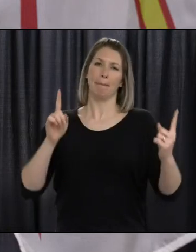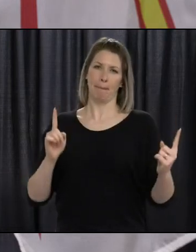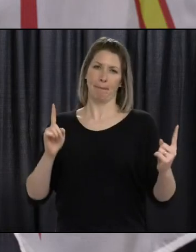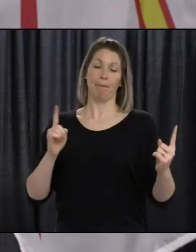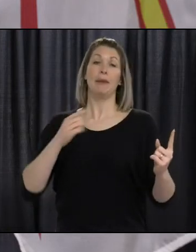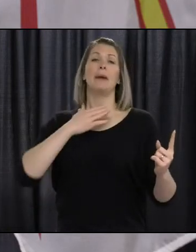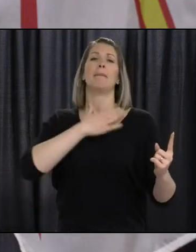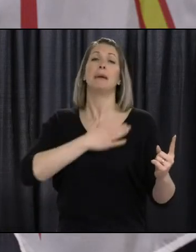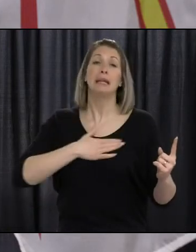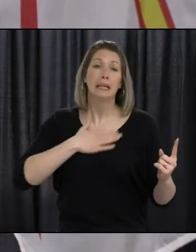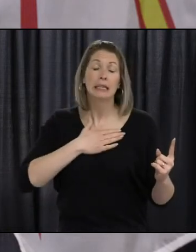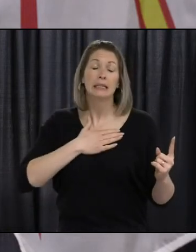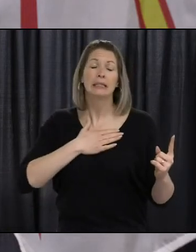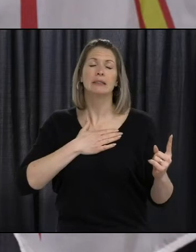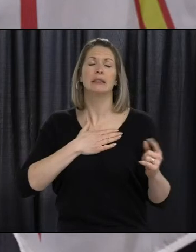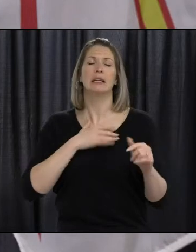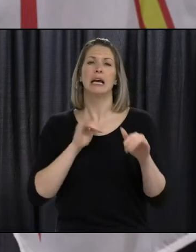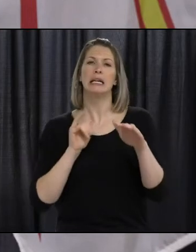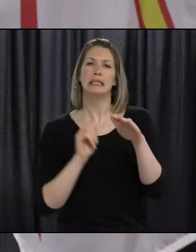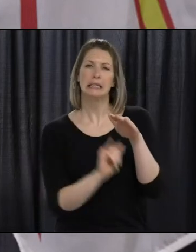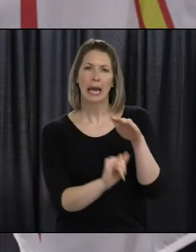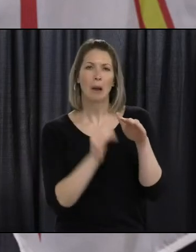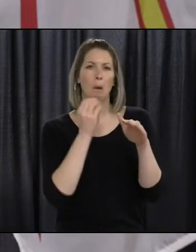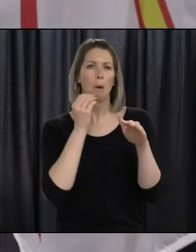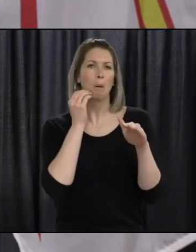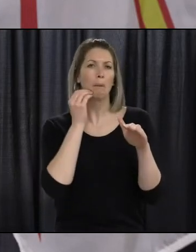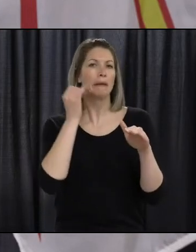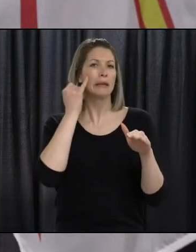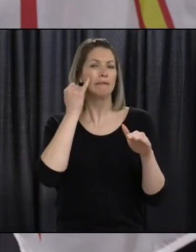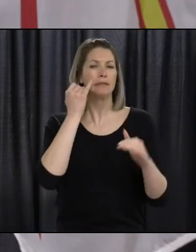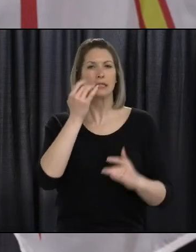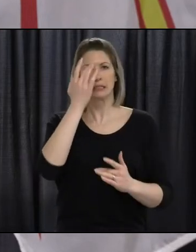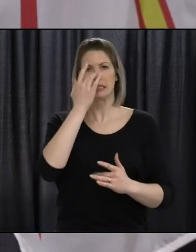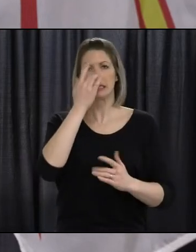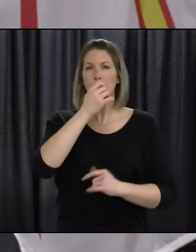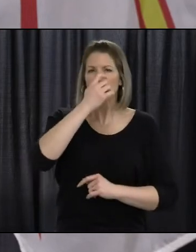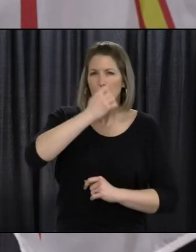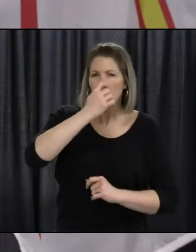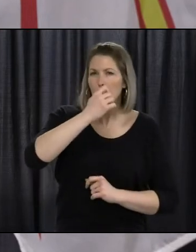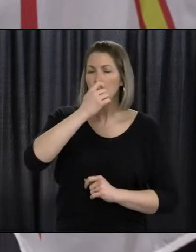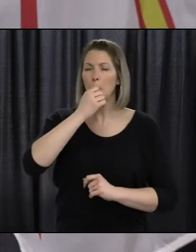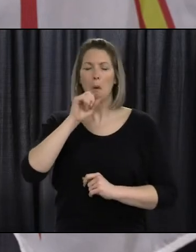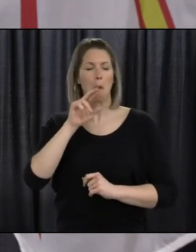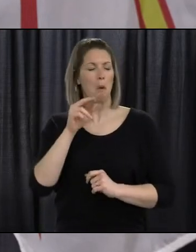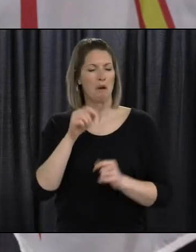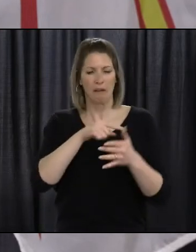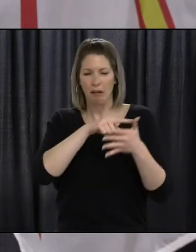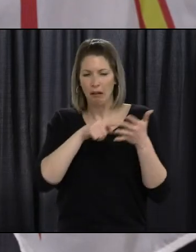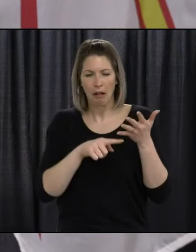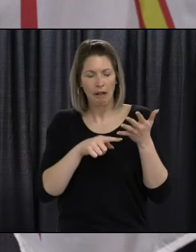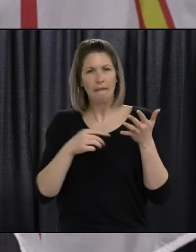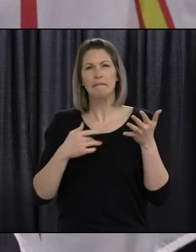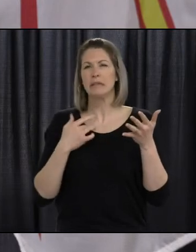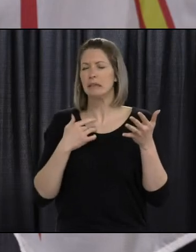enough, stay home if you have flu or cold symptoms. These tried and true measures are our best